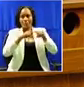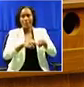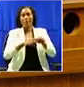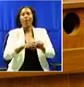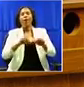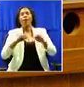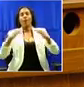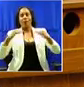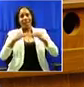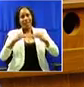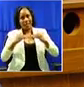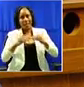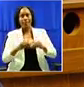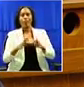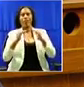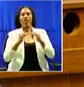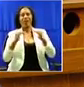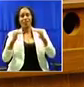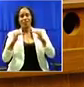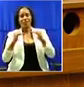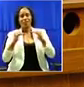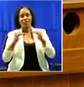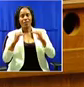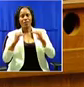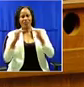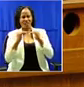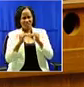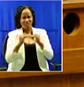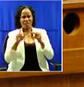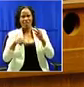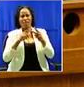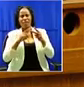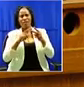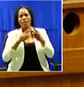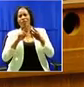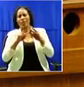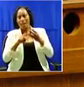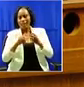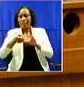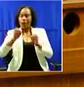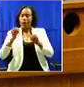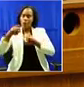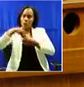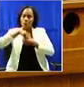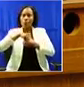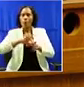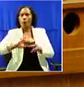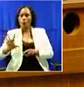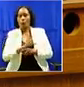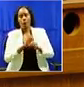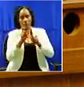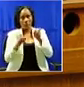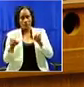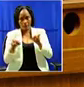justice, inclusive growth, and equality. This is the task of our generation, to